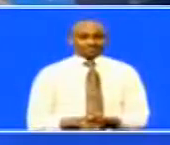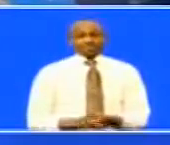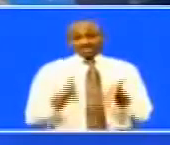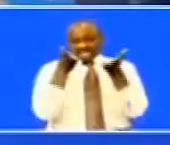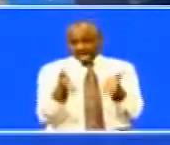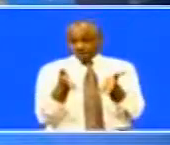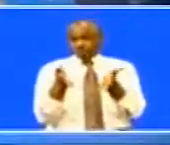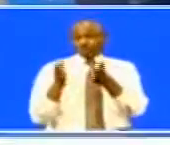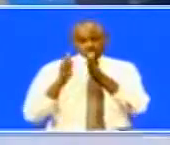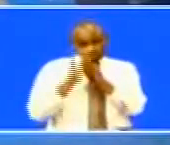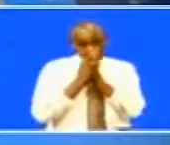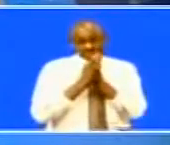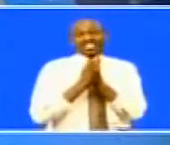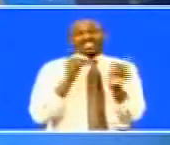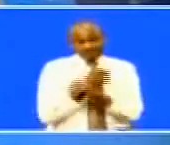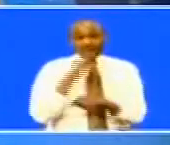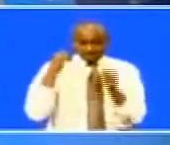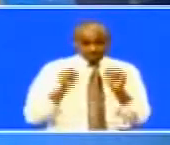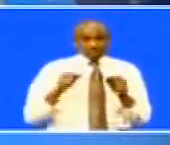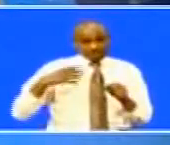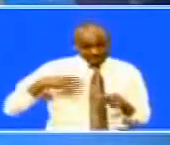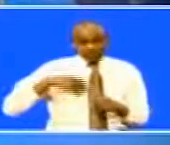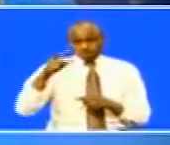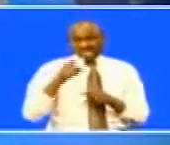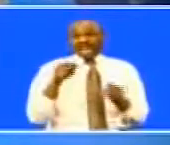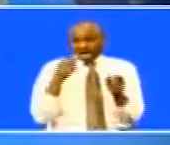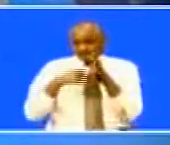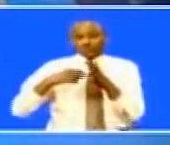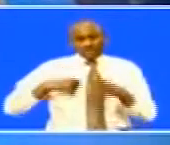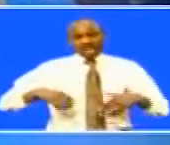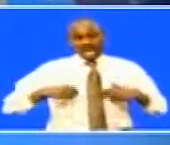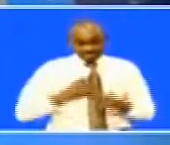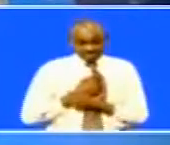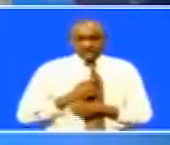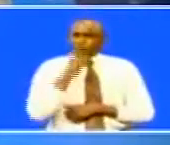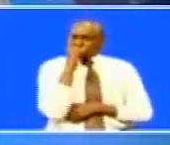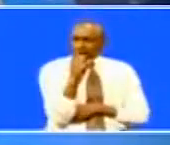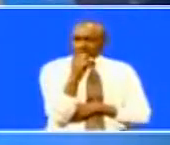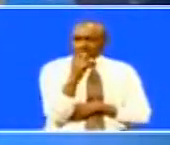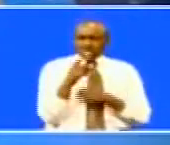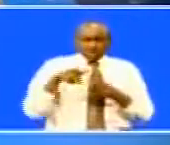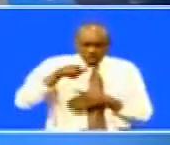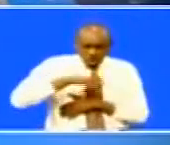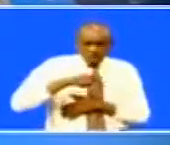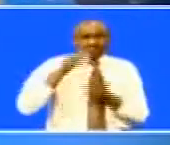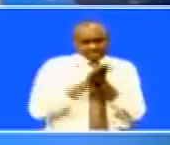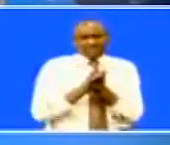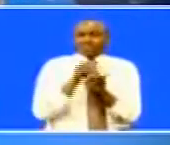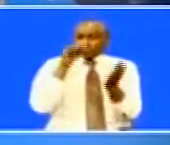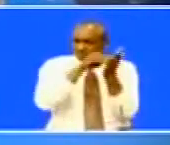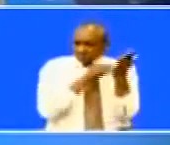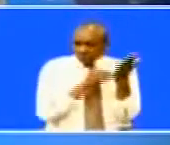an outdoor story that will excite some of the local steel companies. Well, five local steel companies have been shortlisted to